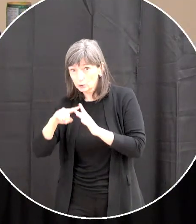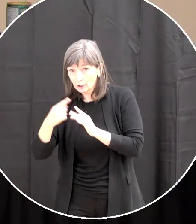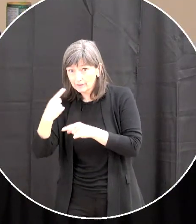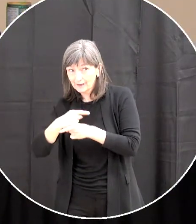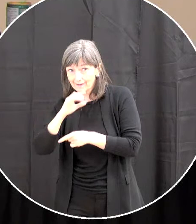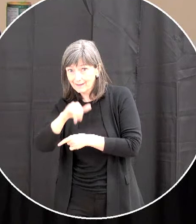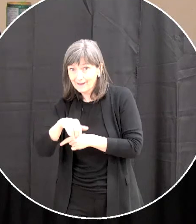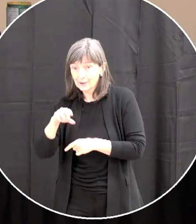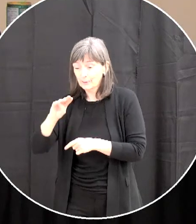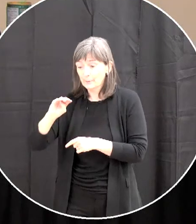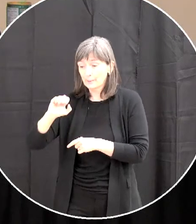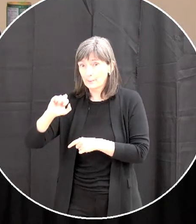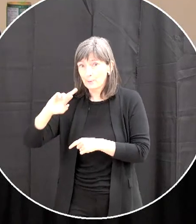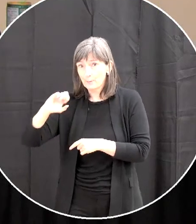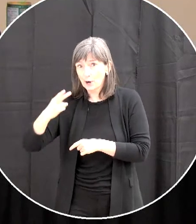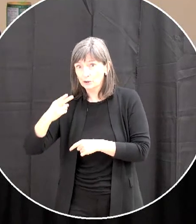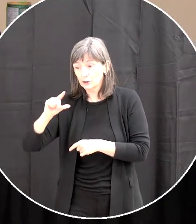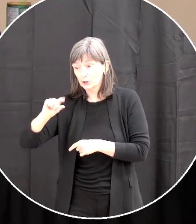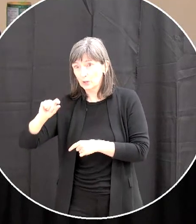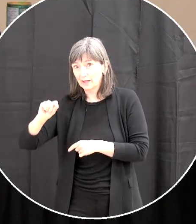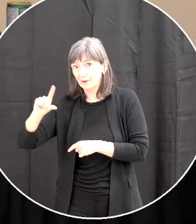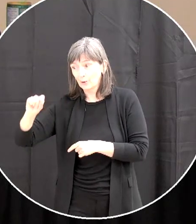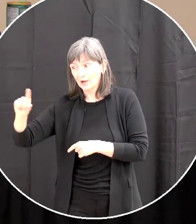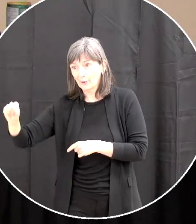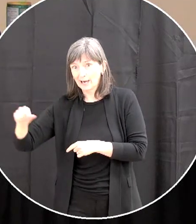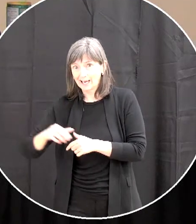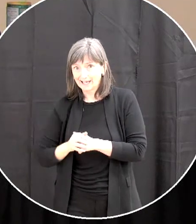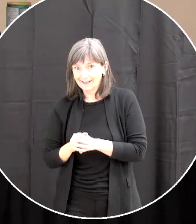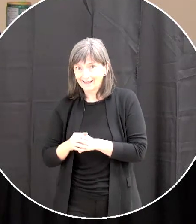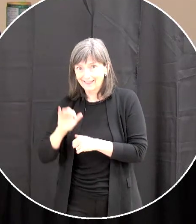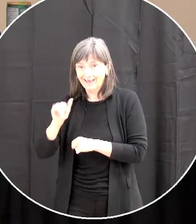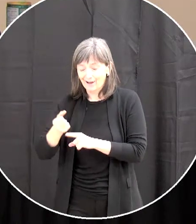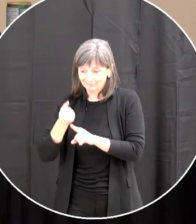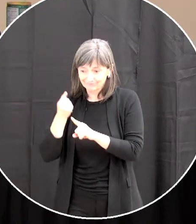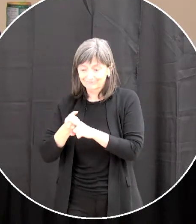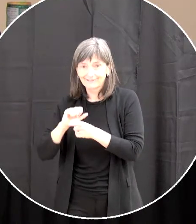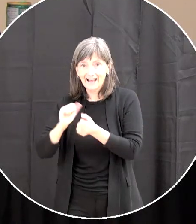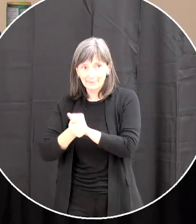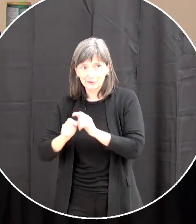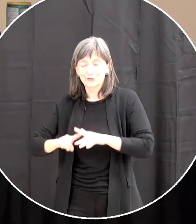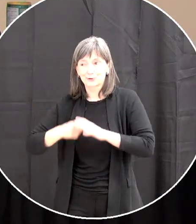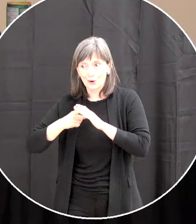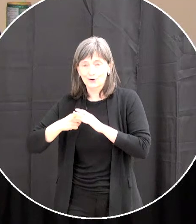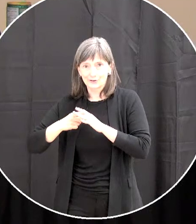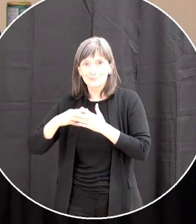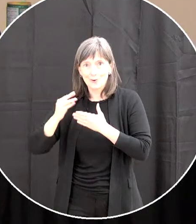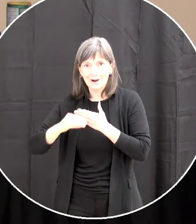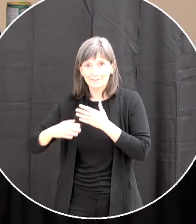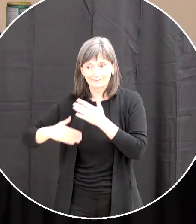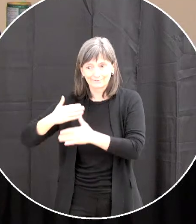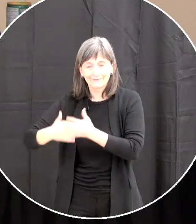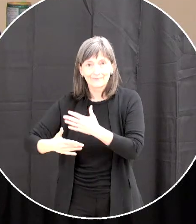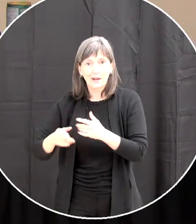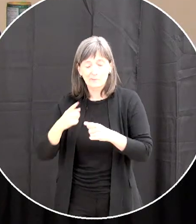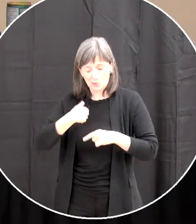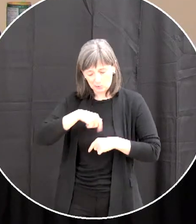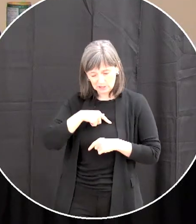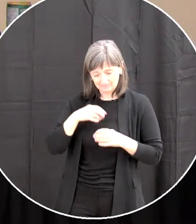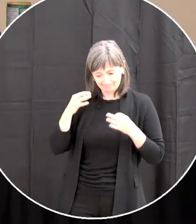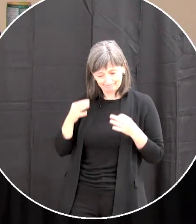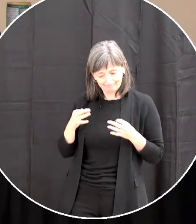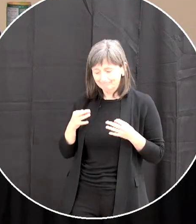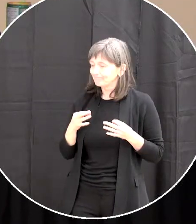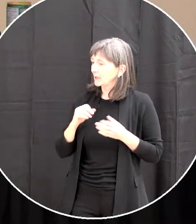2020, just when everything went and changed in our world. But we made a strategic decision that despite